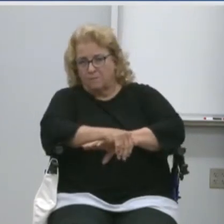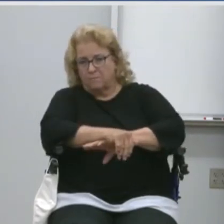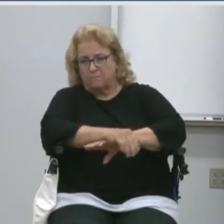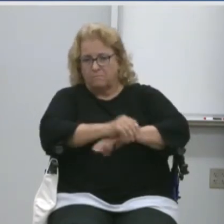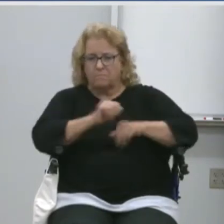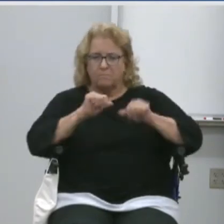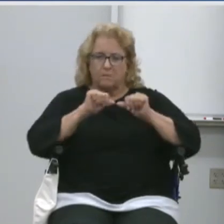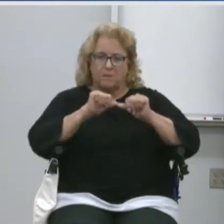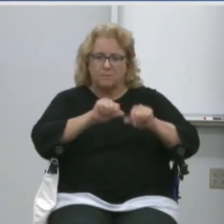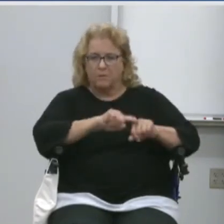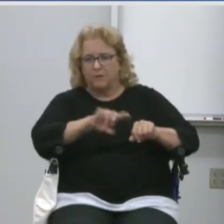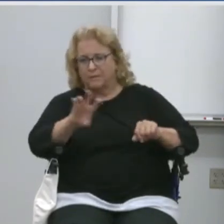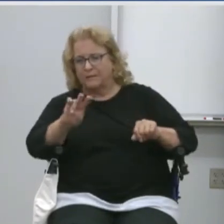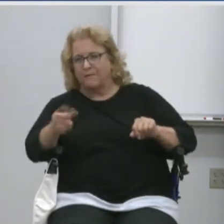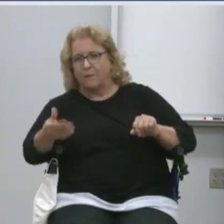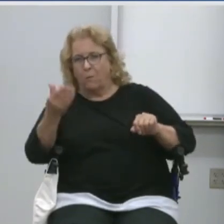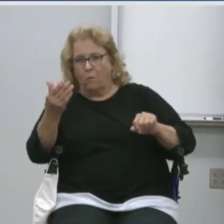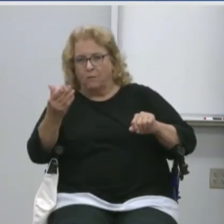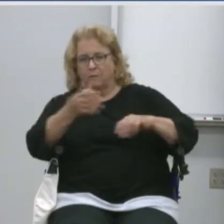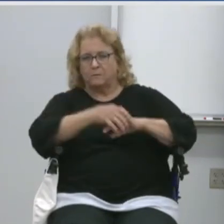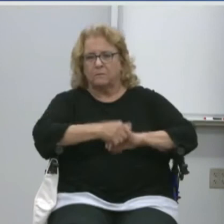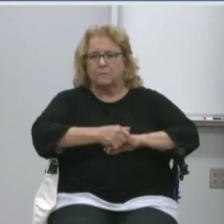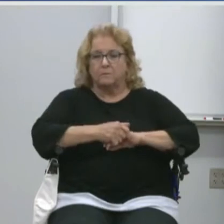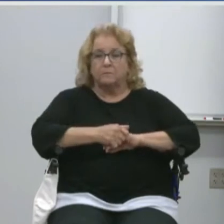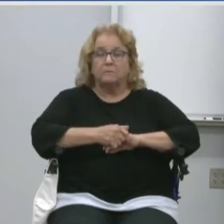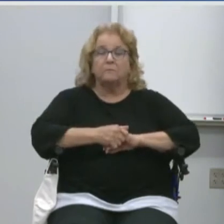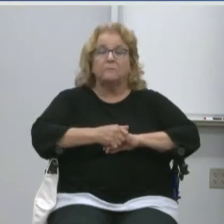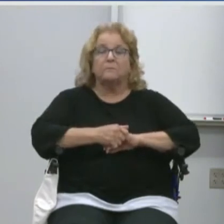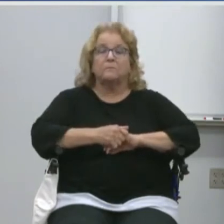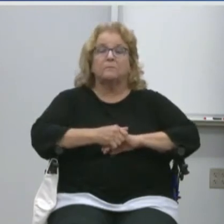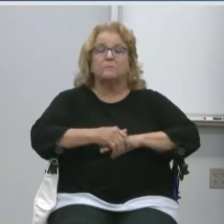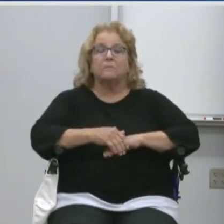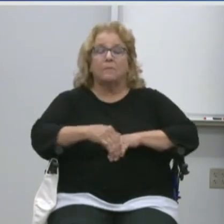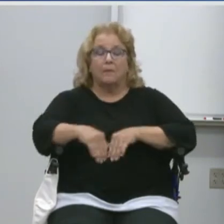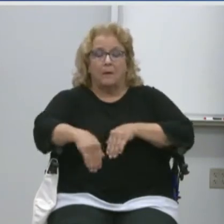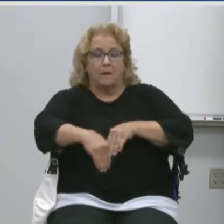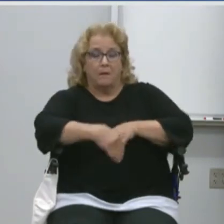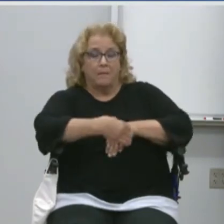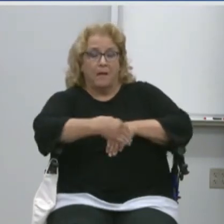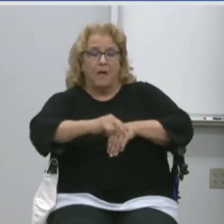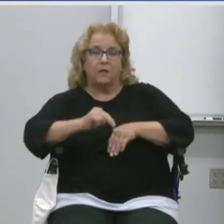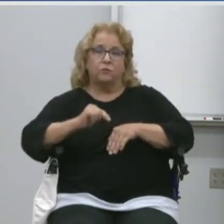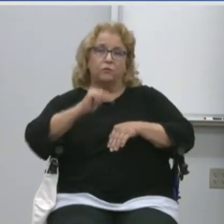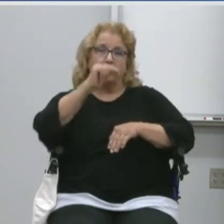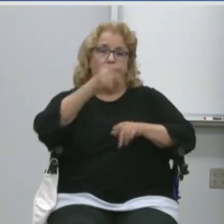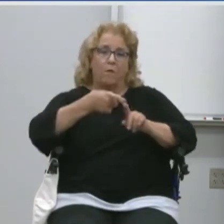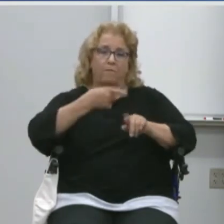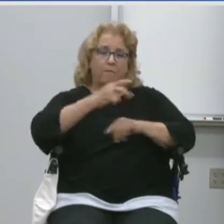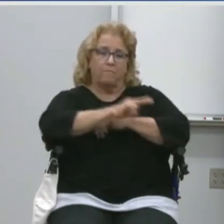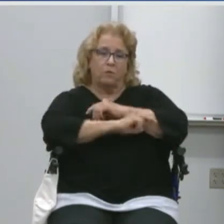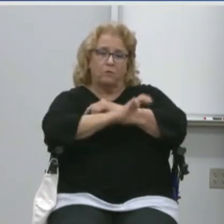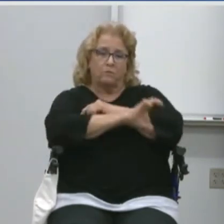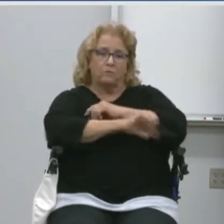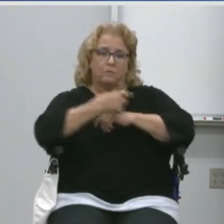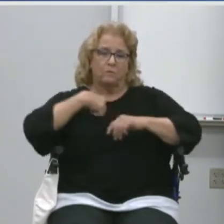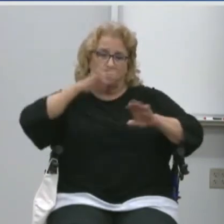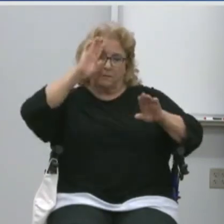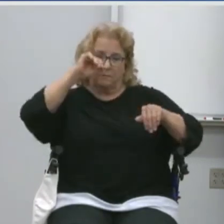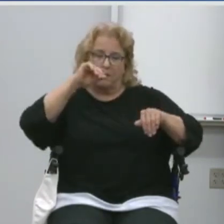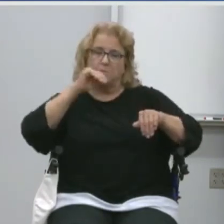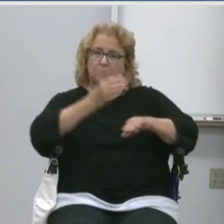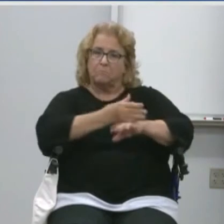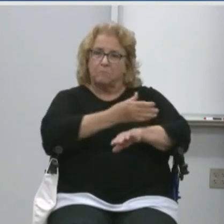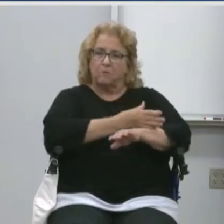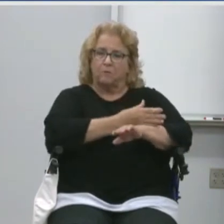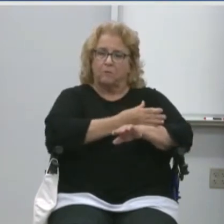till about 7 a.m. in the morning. Once the system passes north of Volusia County, we expect the conditions to